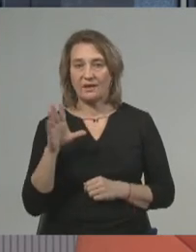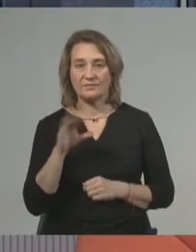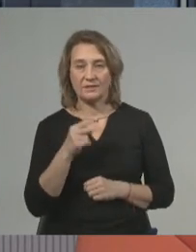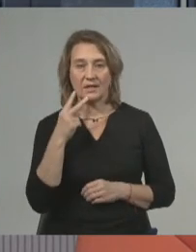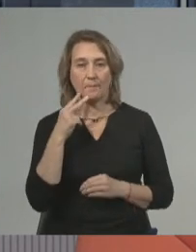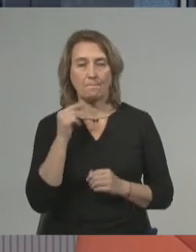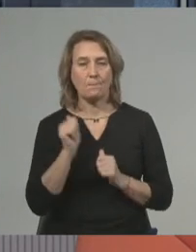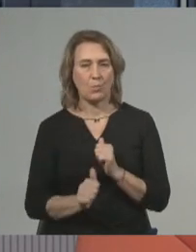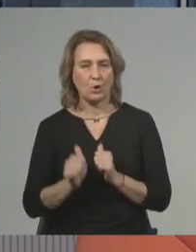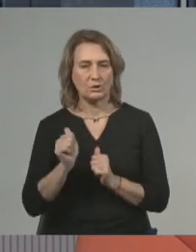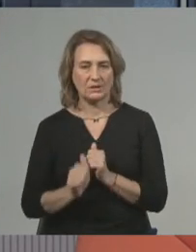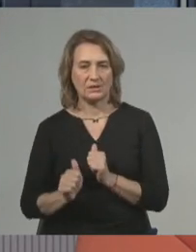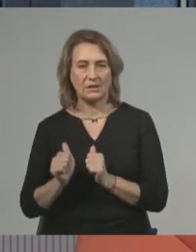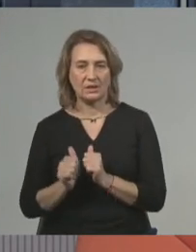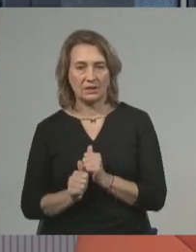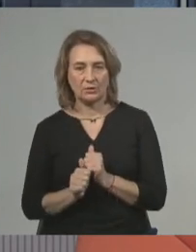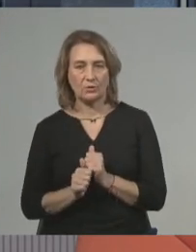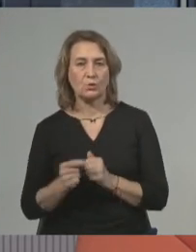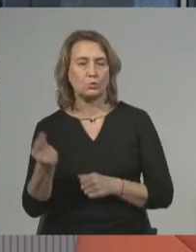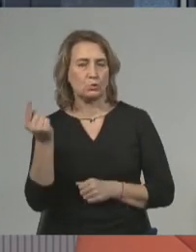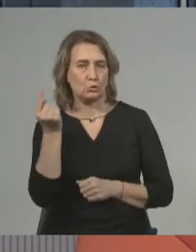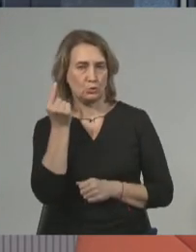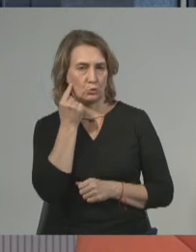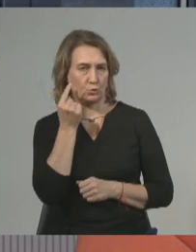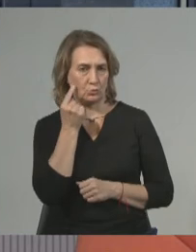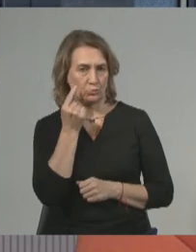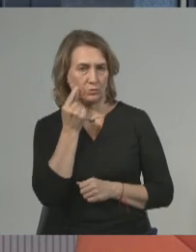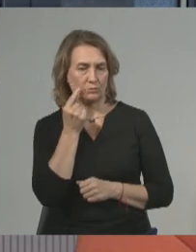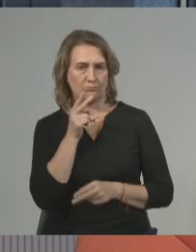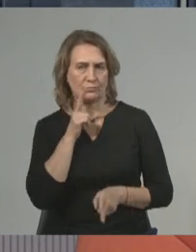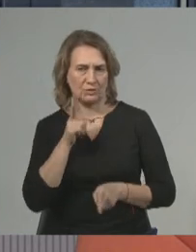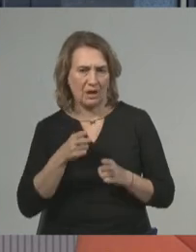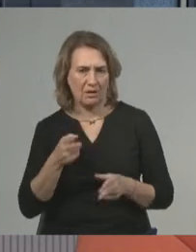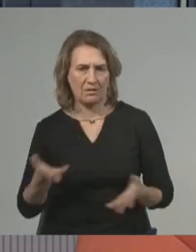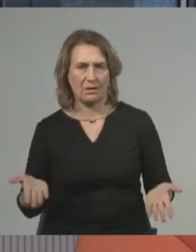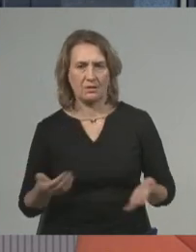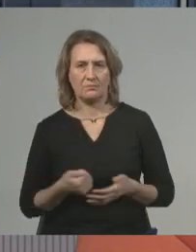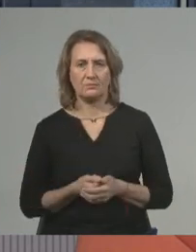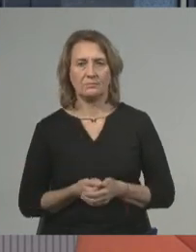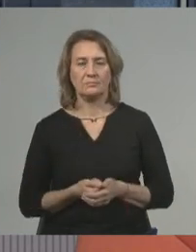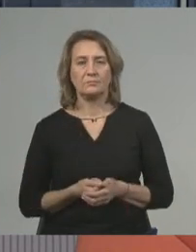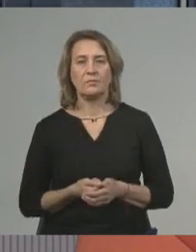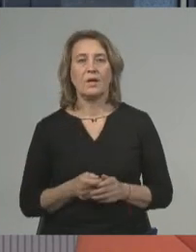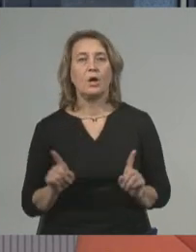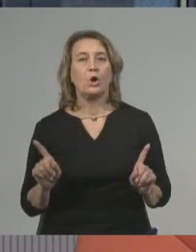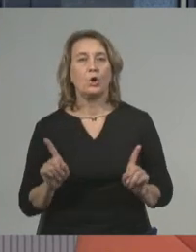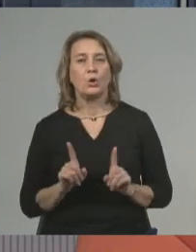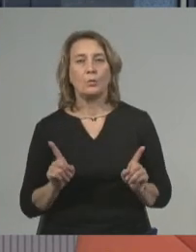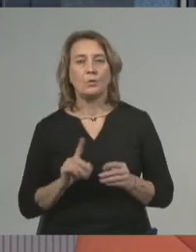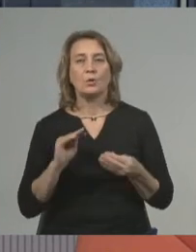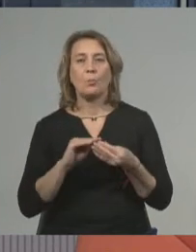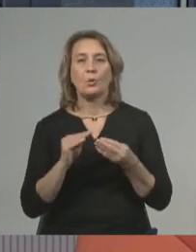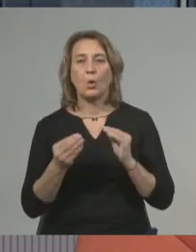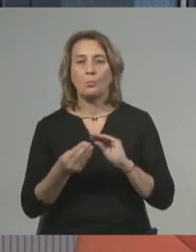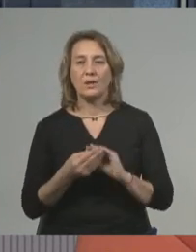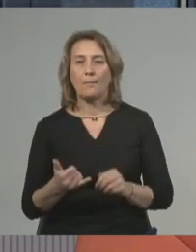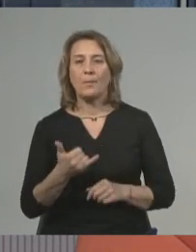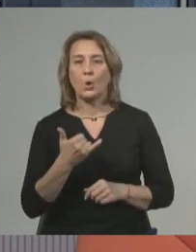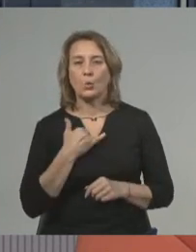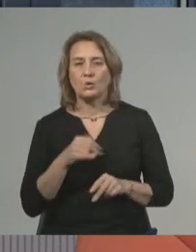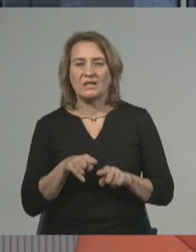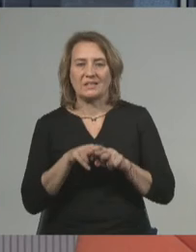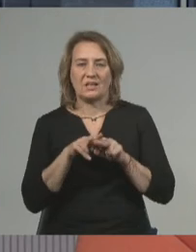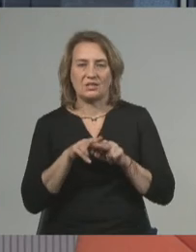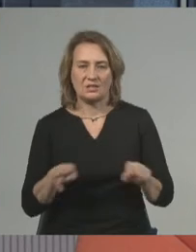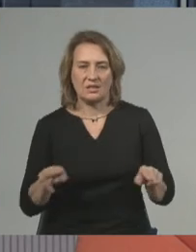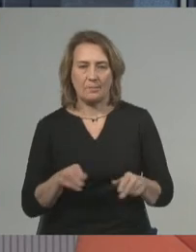claims that i think are completely wrong and baseless that the issue with the far right here is identical or largely the same as it is in a place like